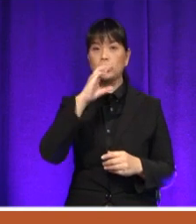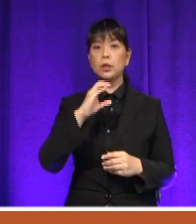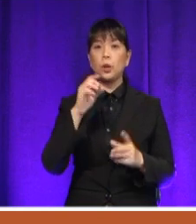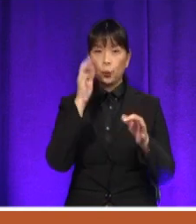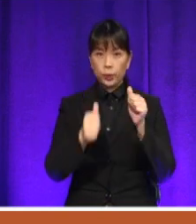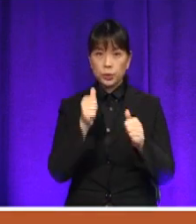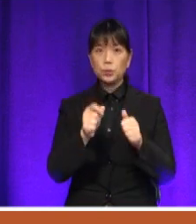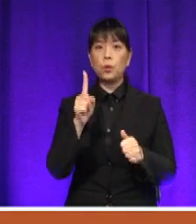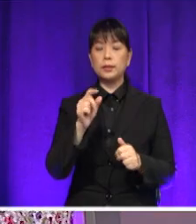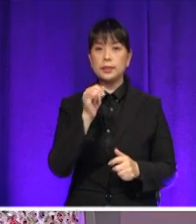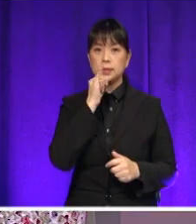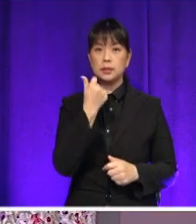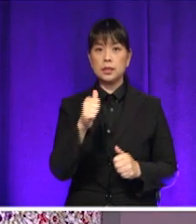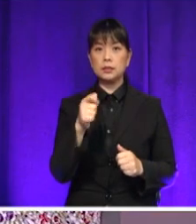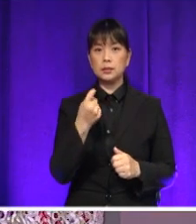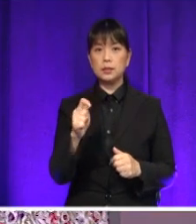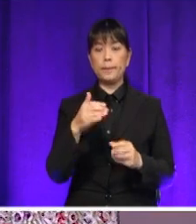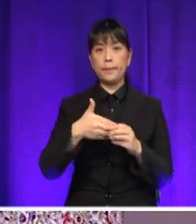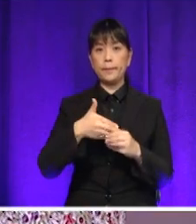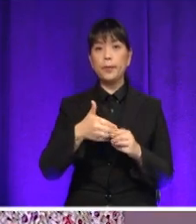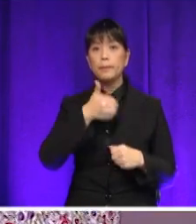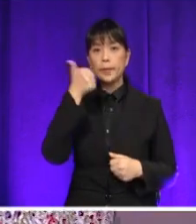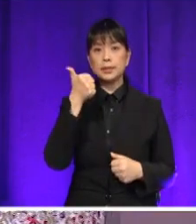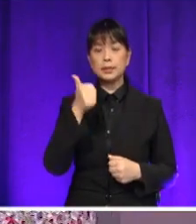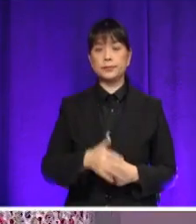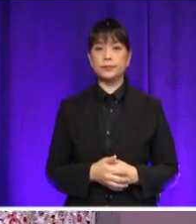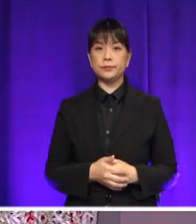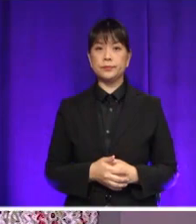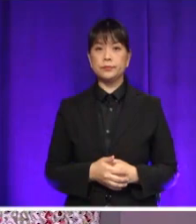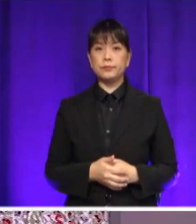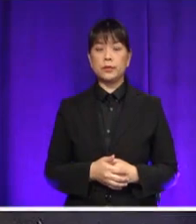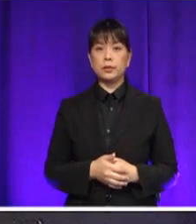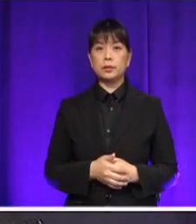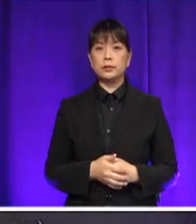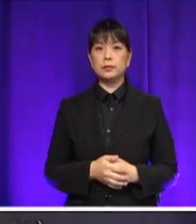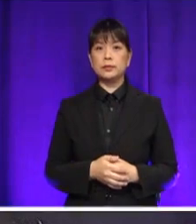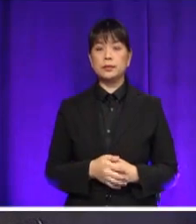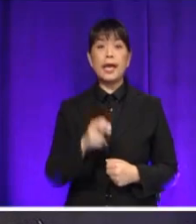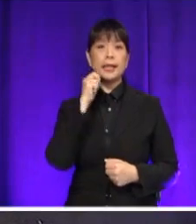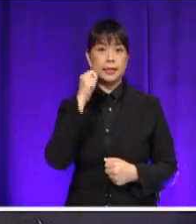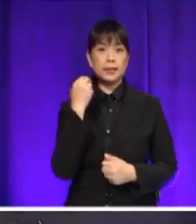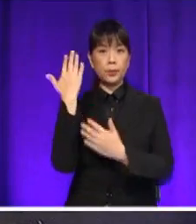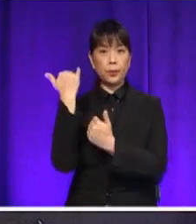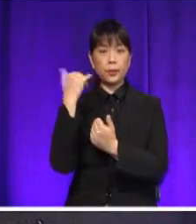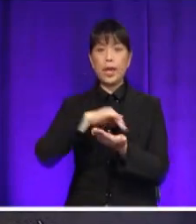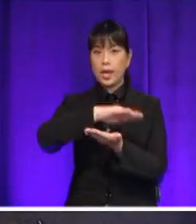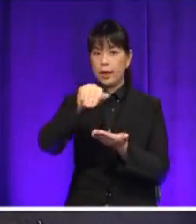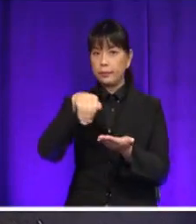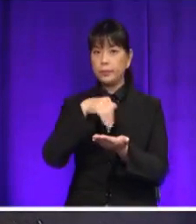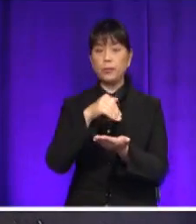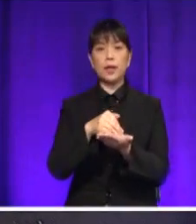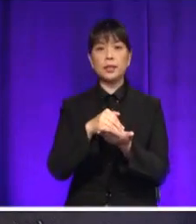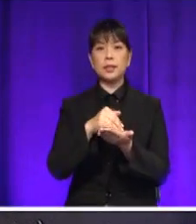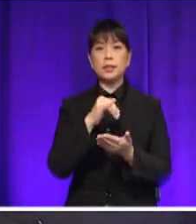best. Let's see what's going to happen at the end. Okay? So I hope everyone's ready. If you guys are ready, can you please give us